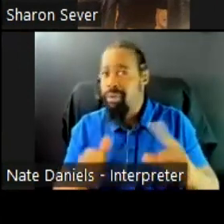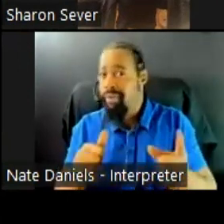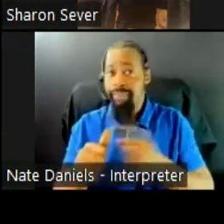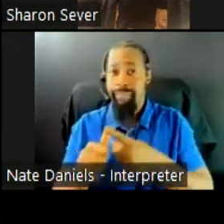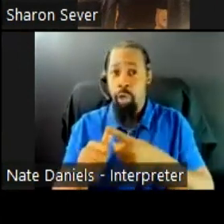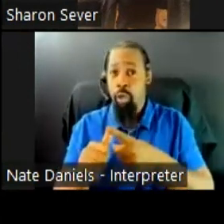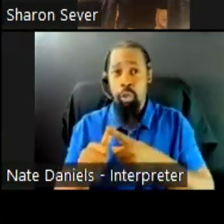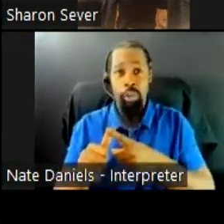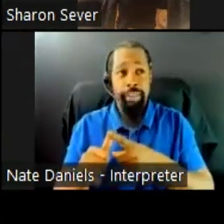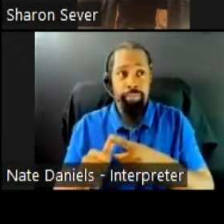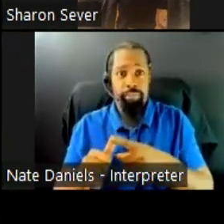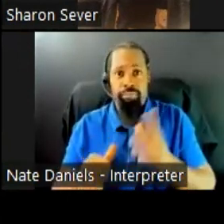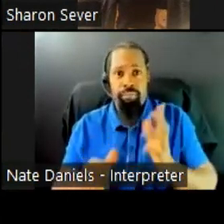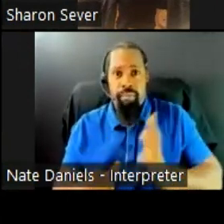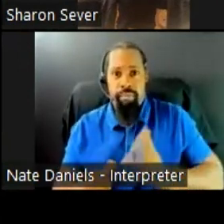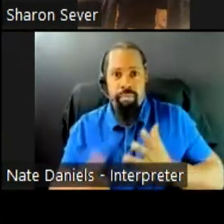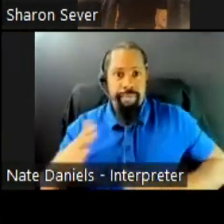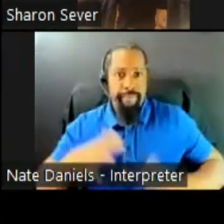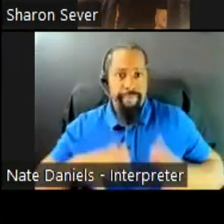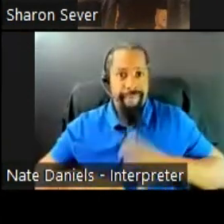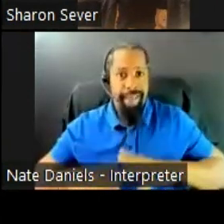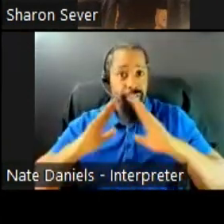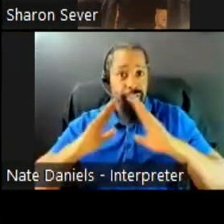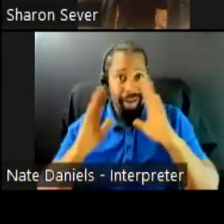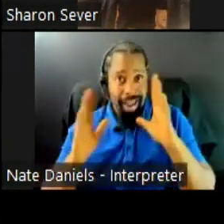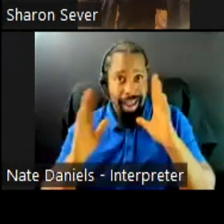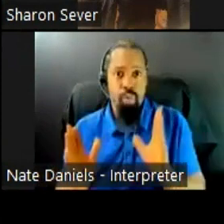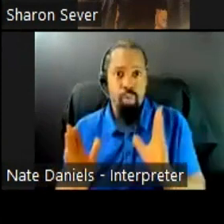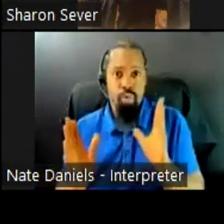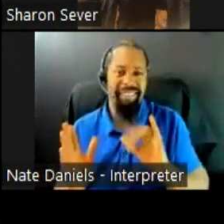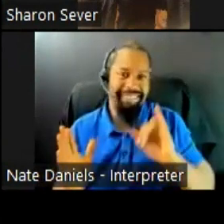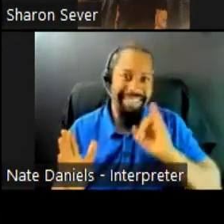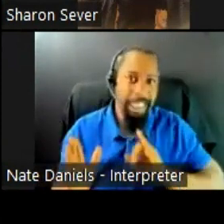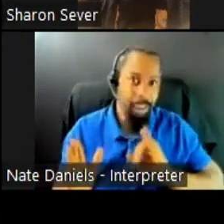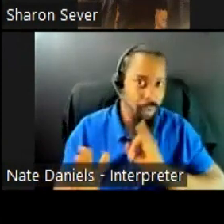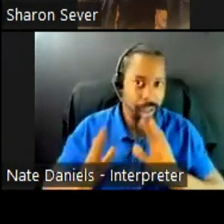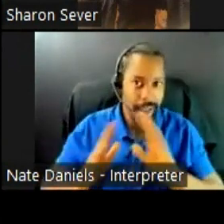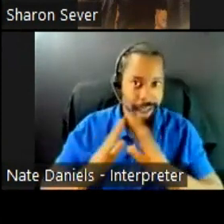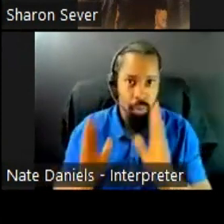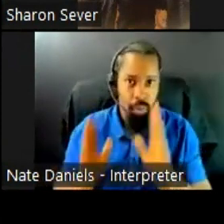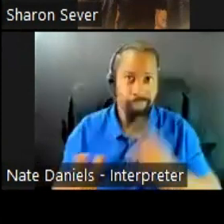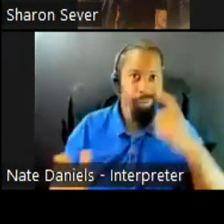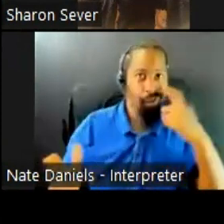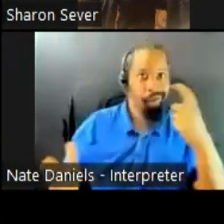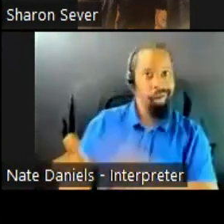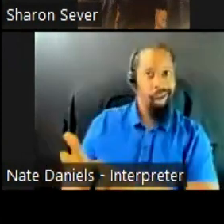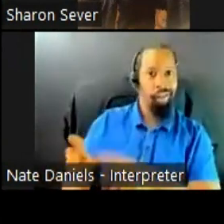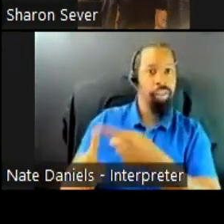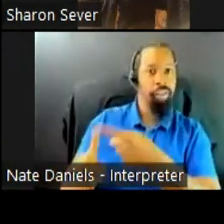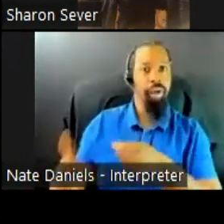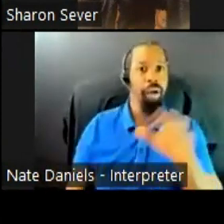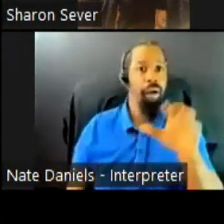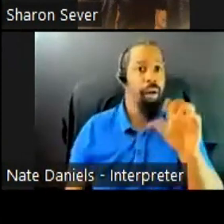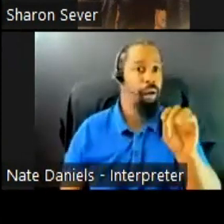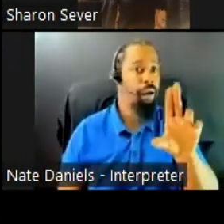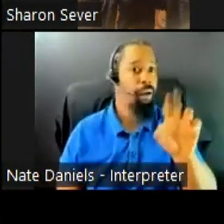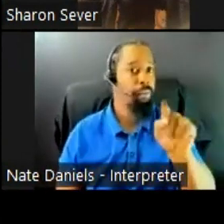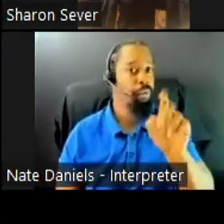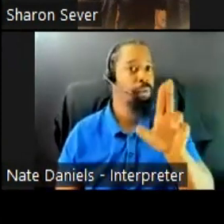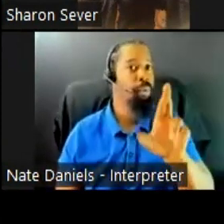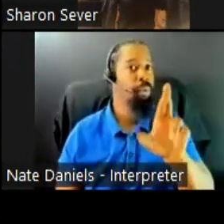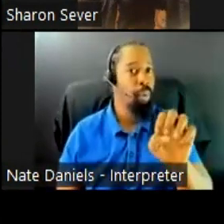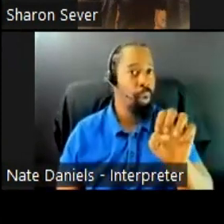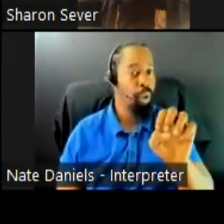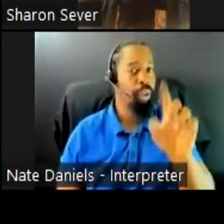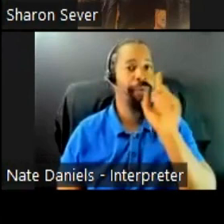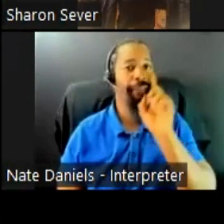Israeli fashion house that was acknowledged as a couture house by the French Federation of the Chambre